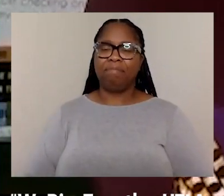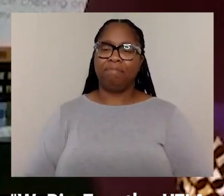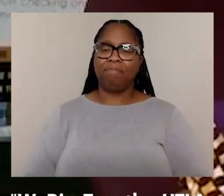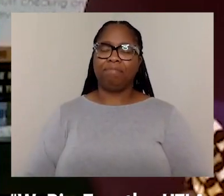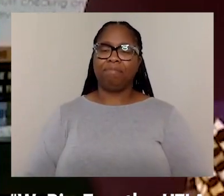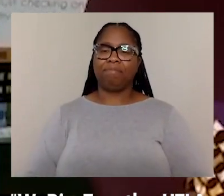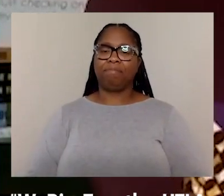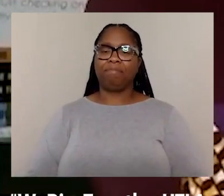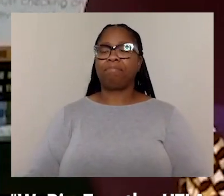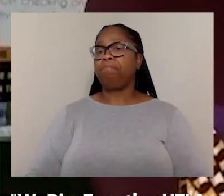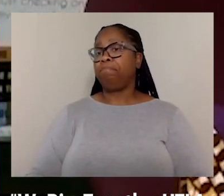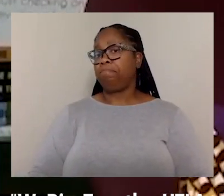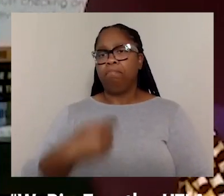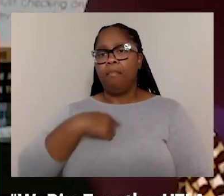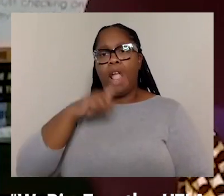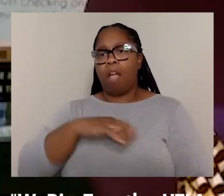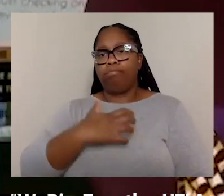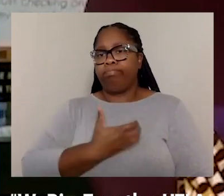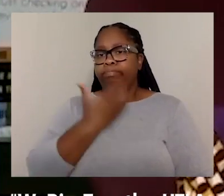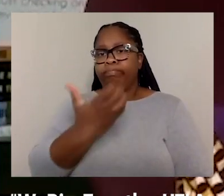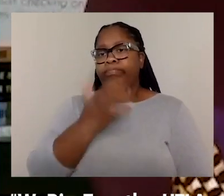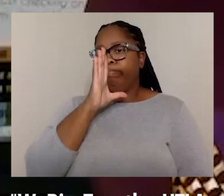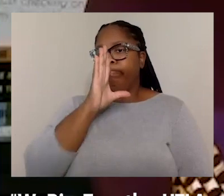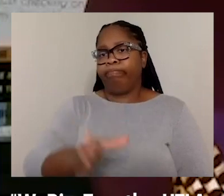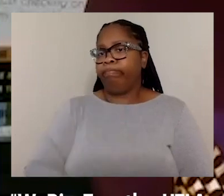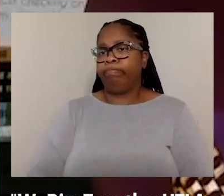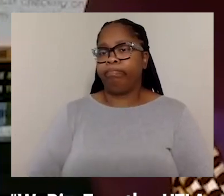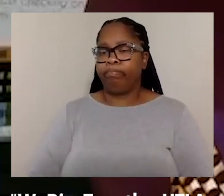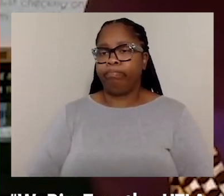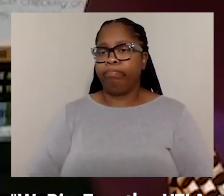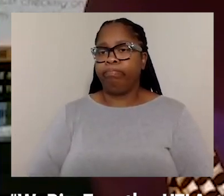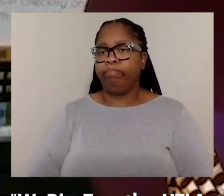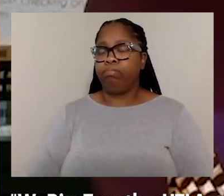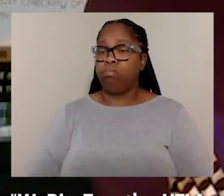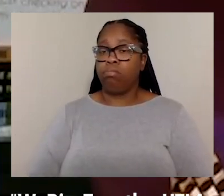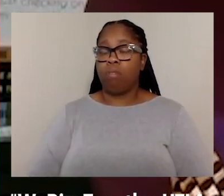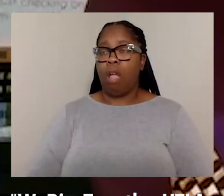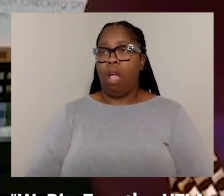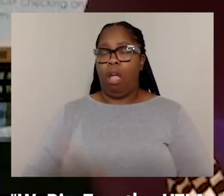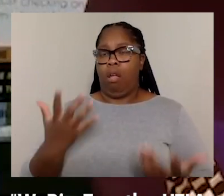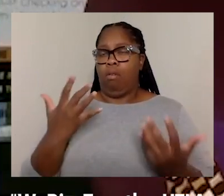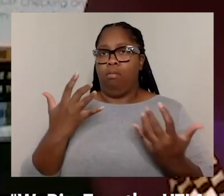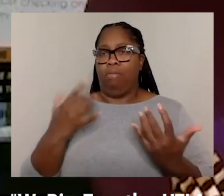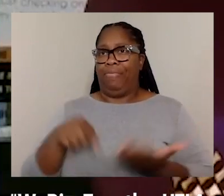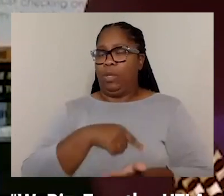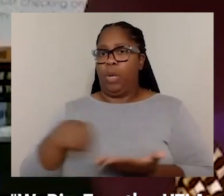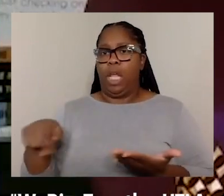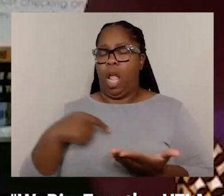I have to be honest, words are failing me this week.